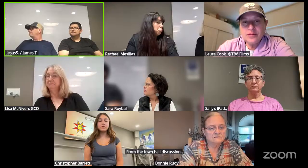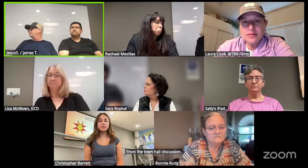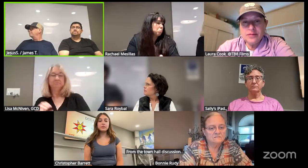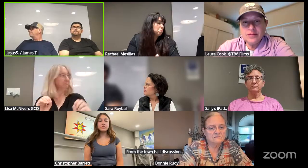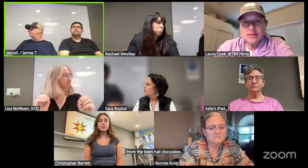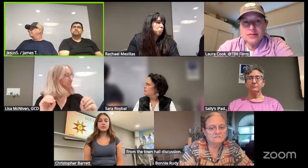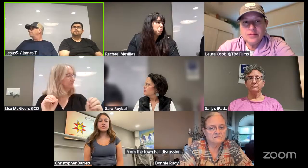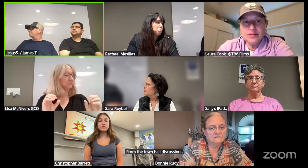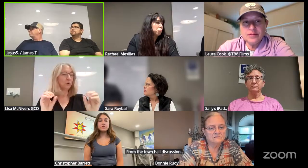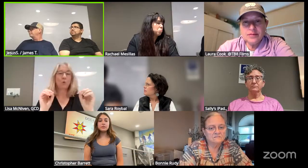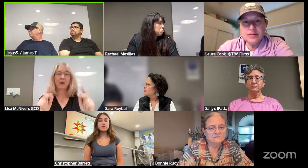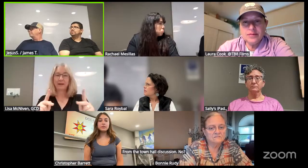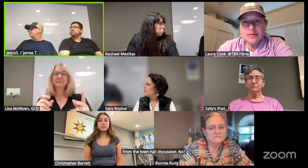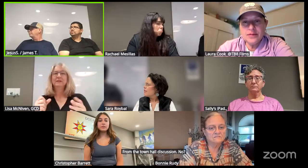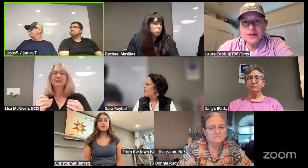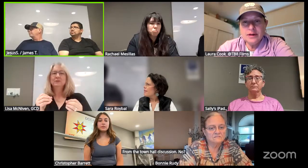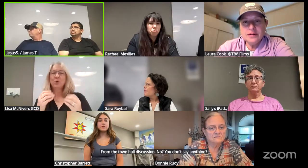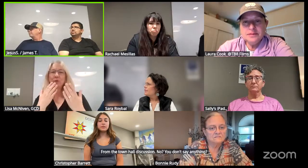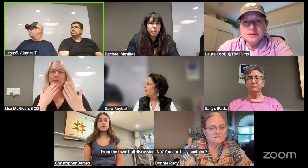No? Yes,